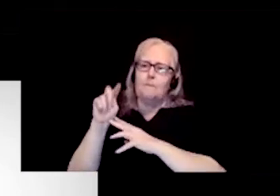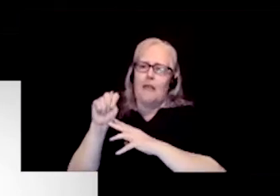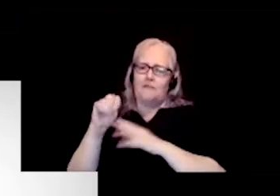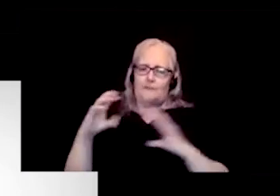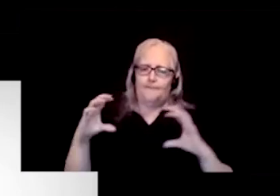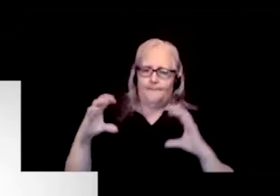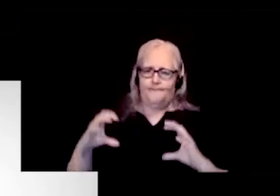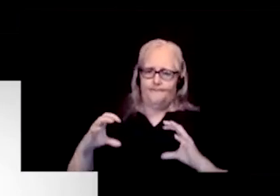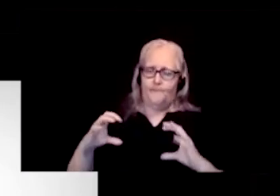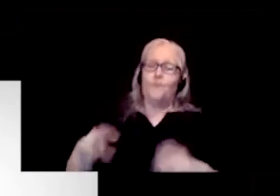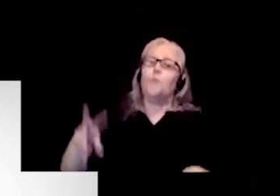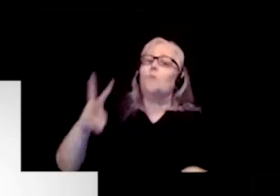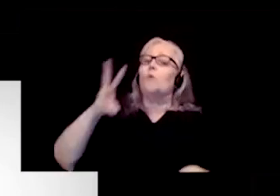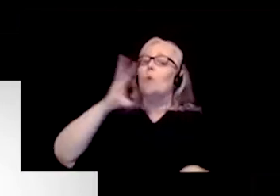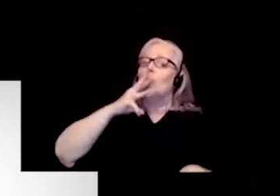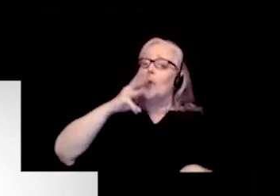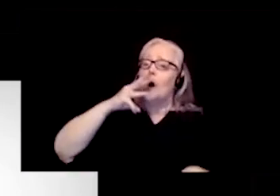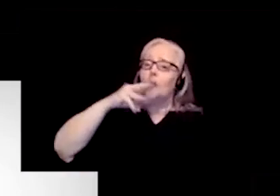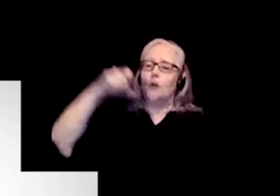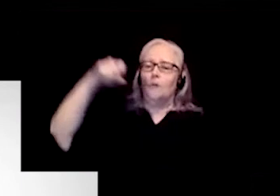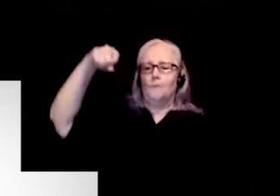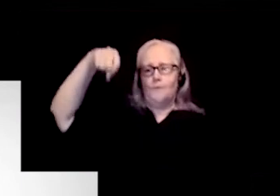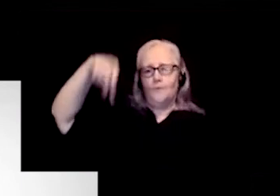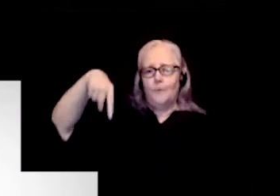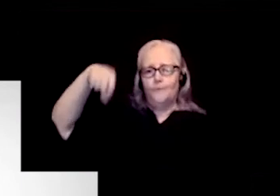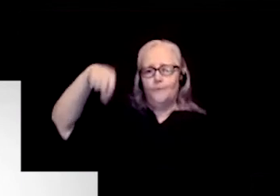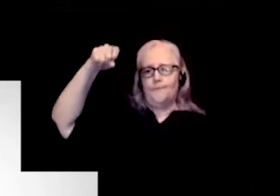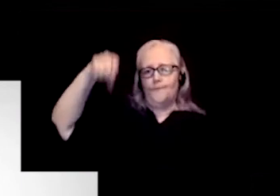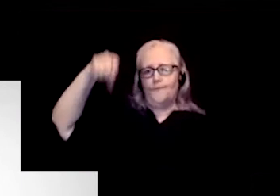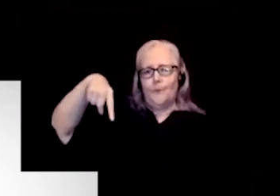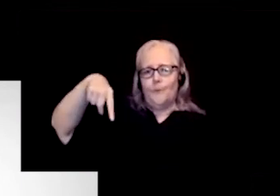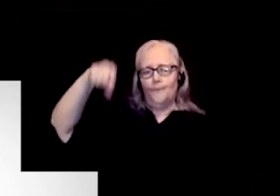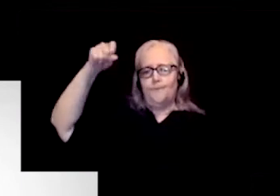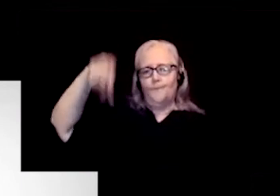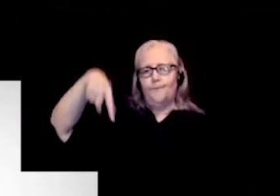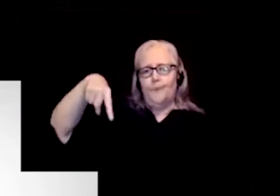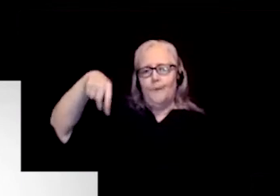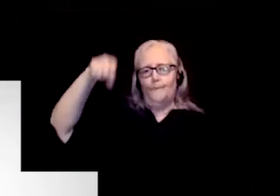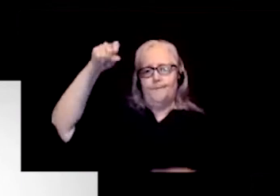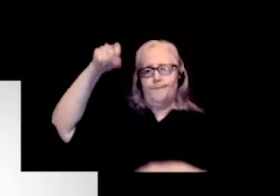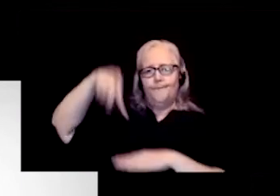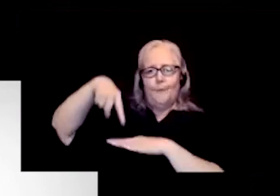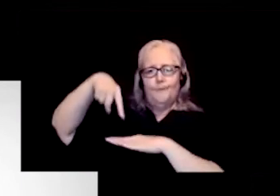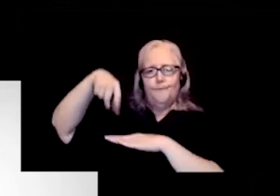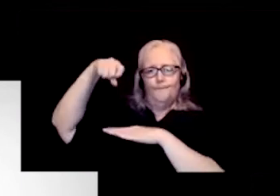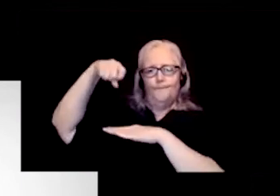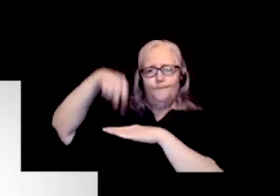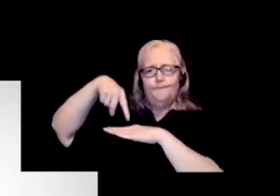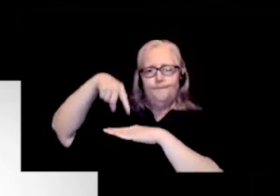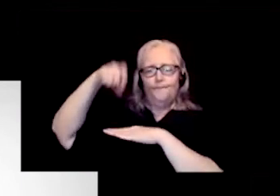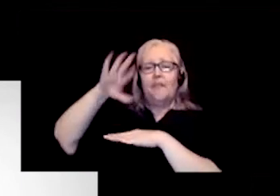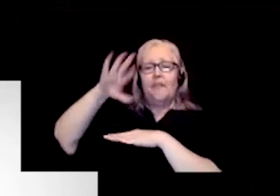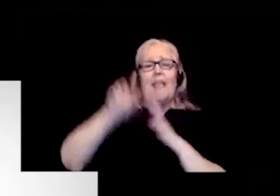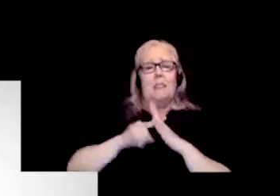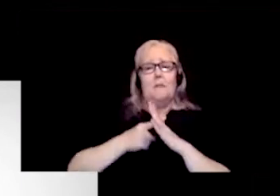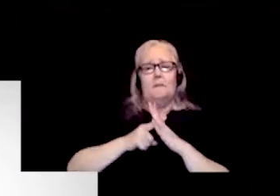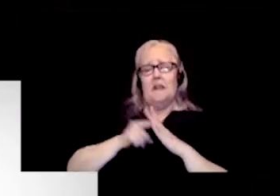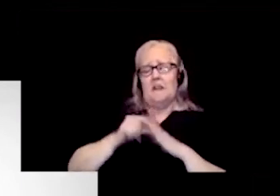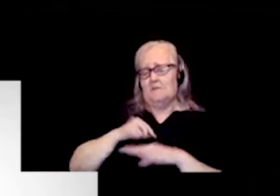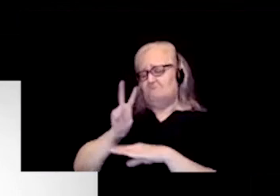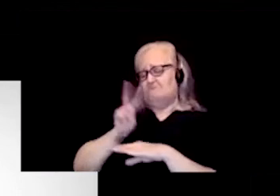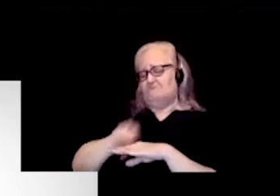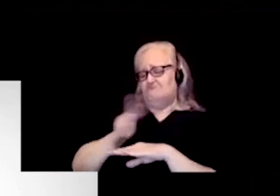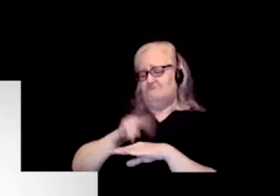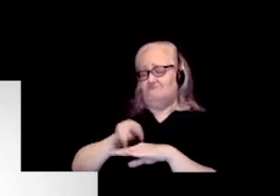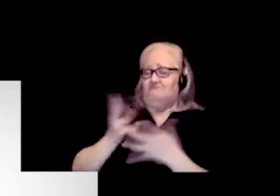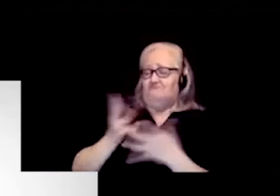drip, a constant drip of water hitting that cement block. At first, you don't realize the impact that drip of water is